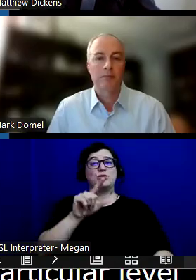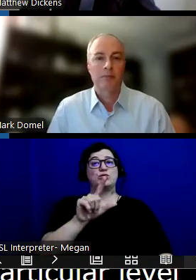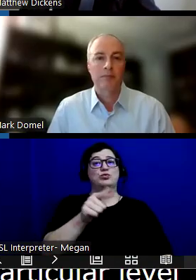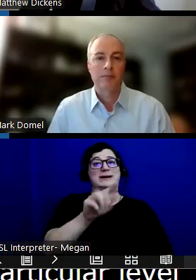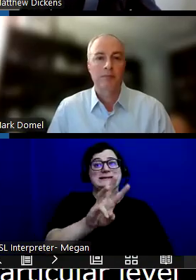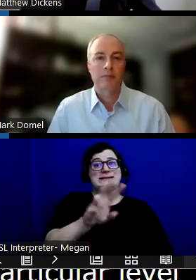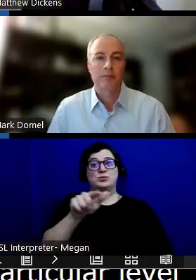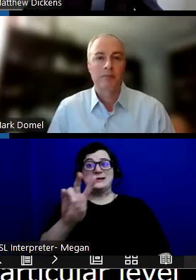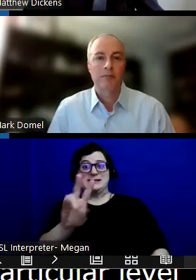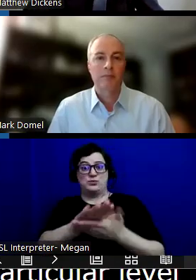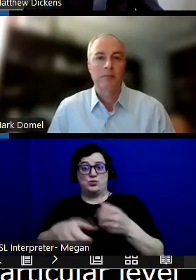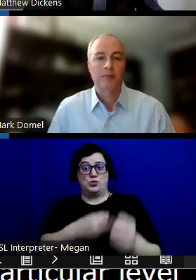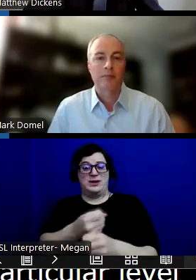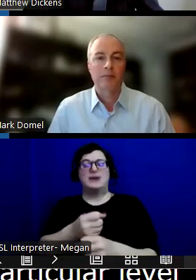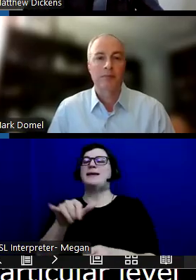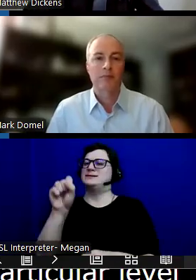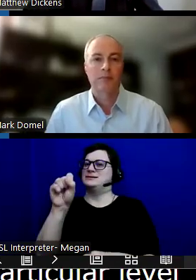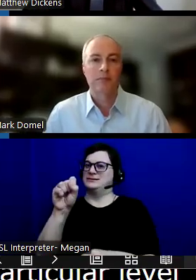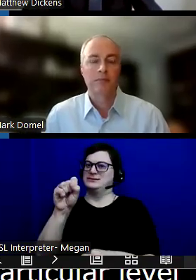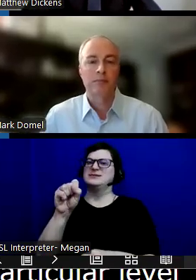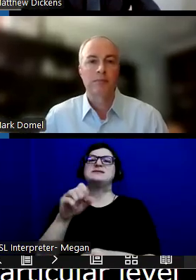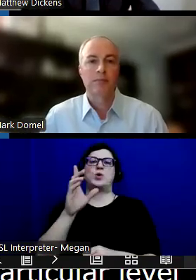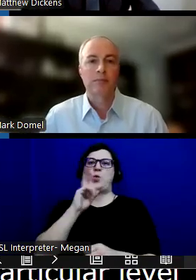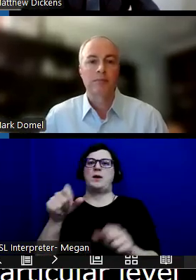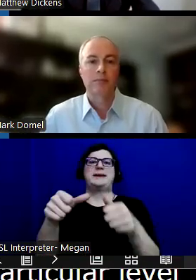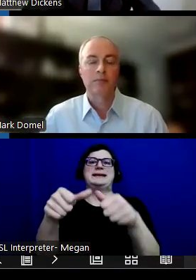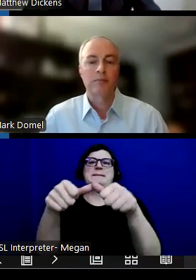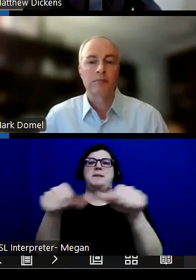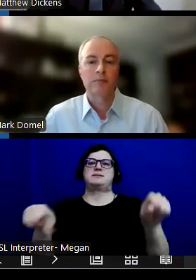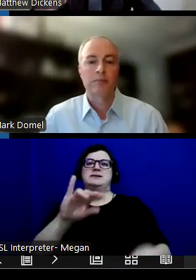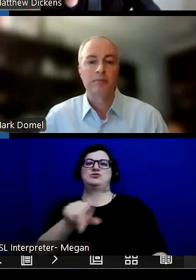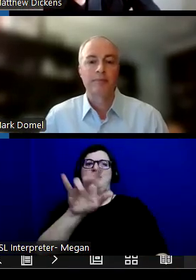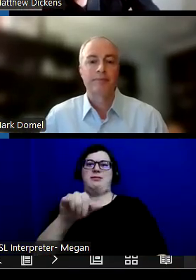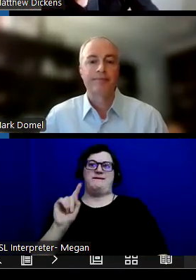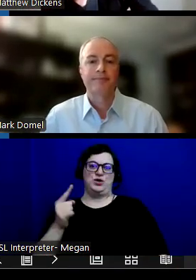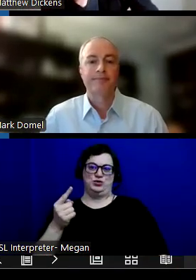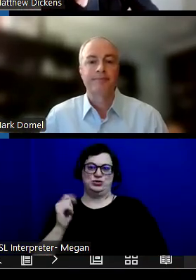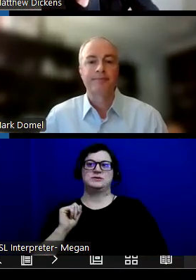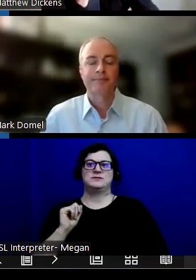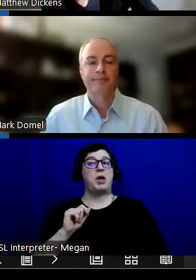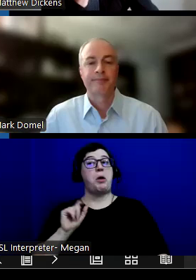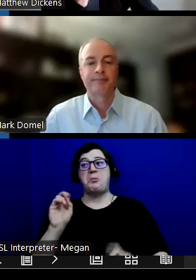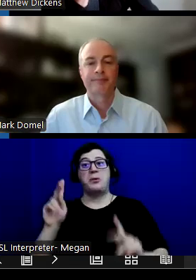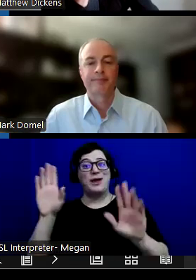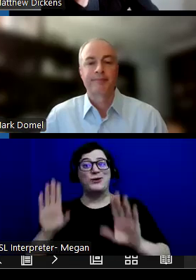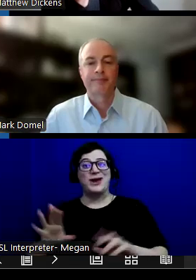year? Yes, funds will start being deposited July 1st. Okay, great.